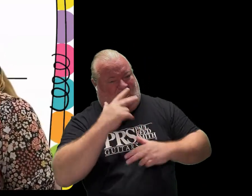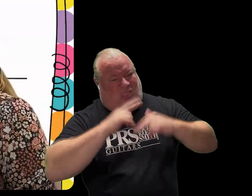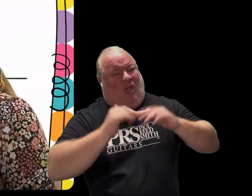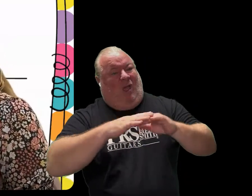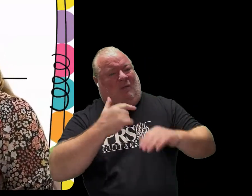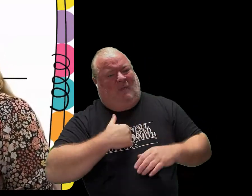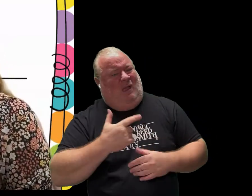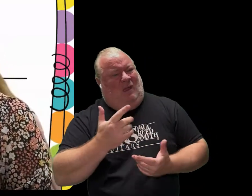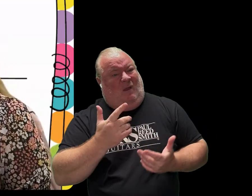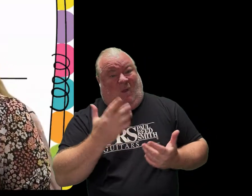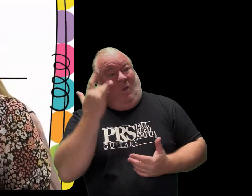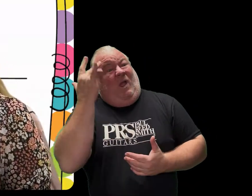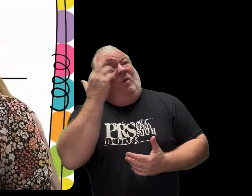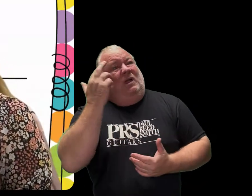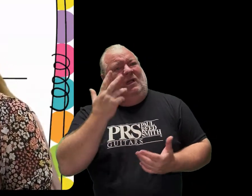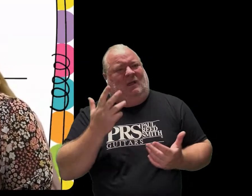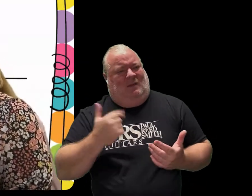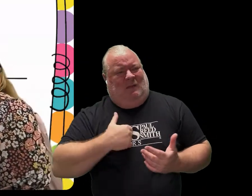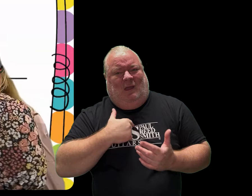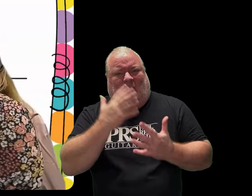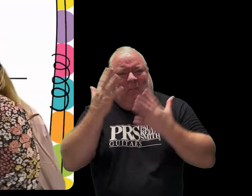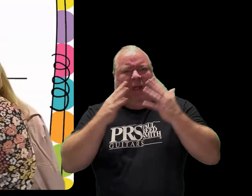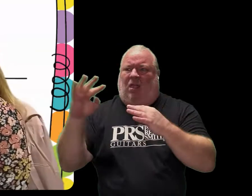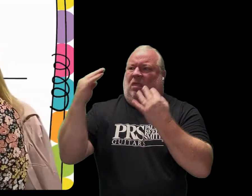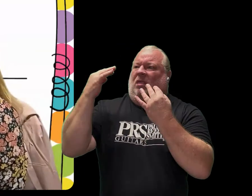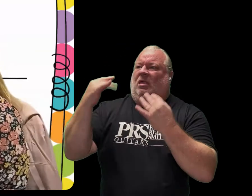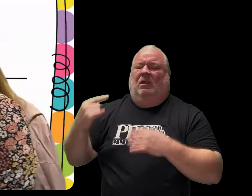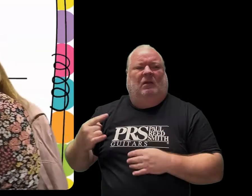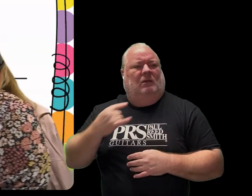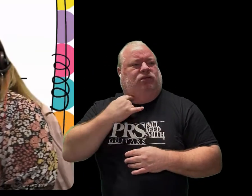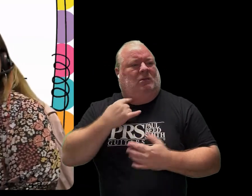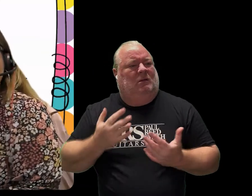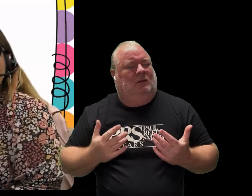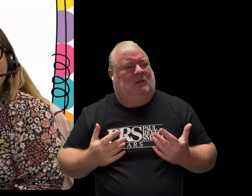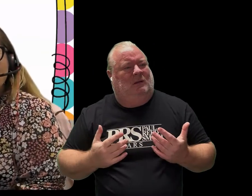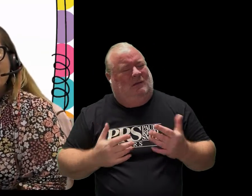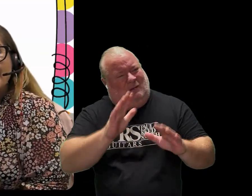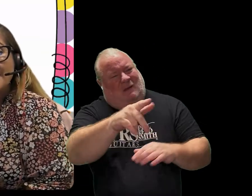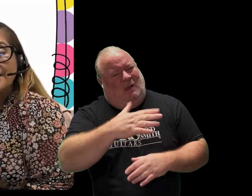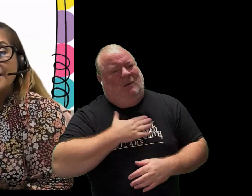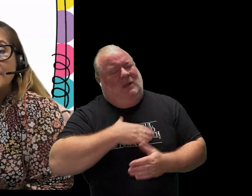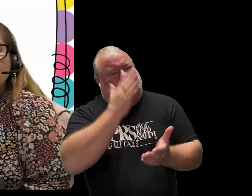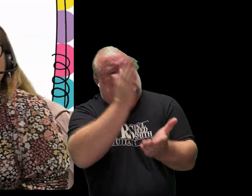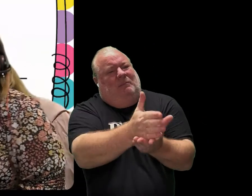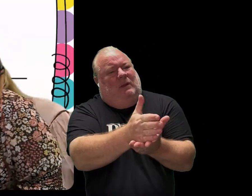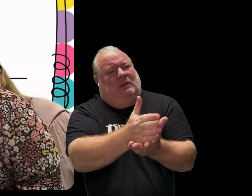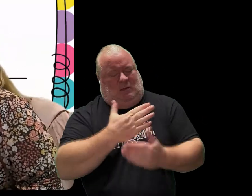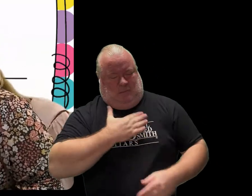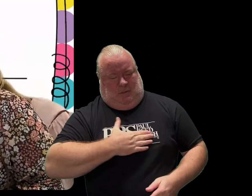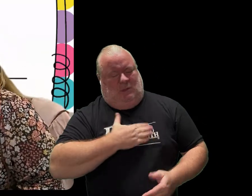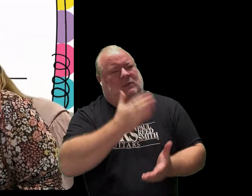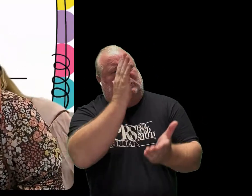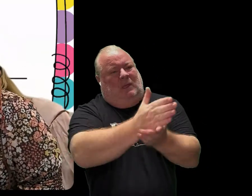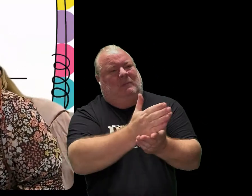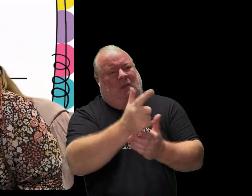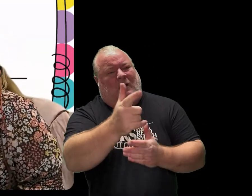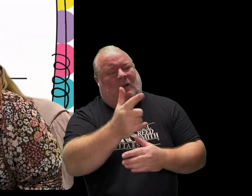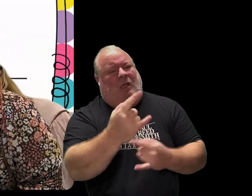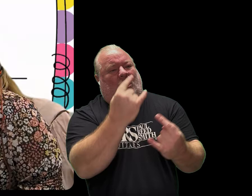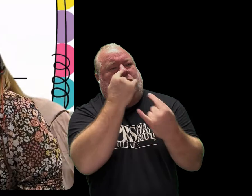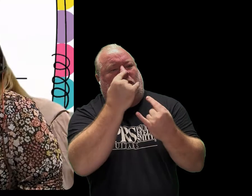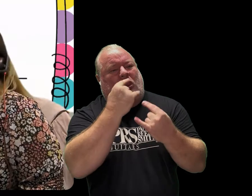because it makes me feel embarrassed. Can you please stop making fun of